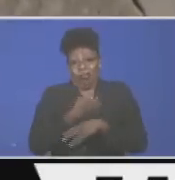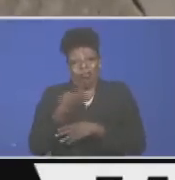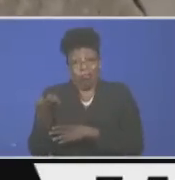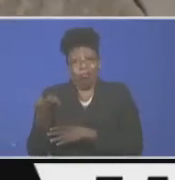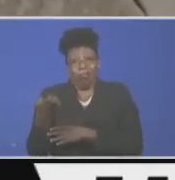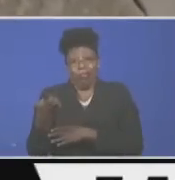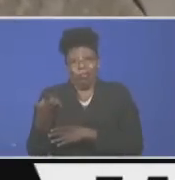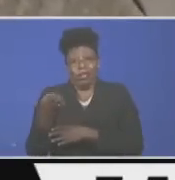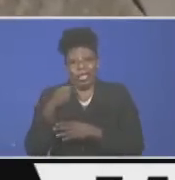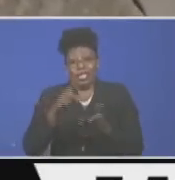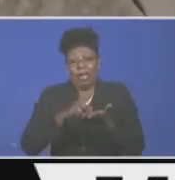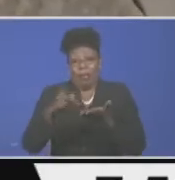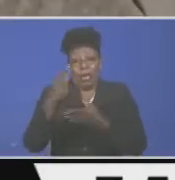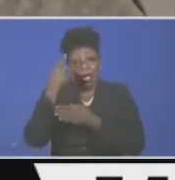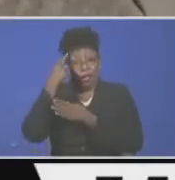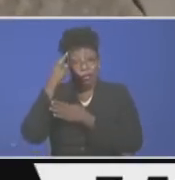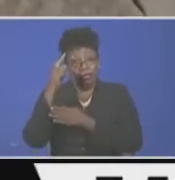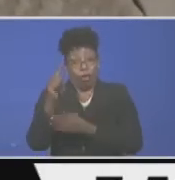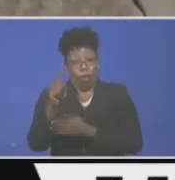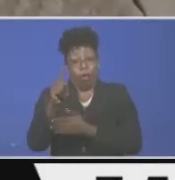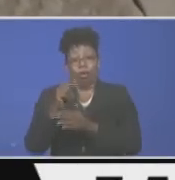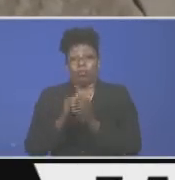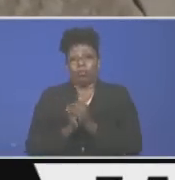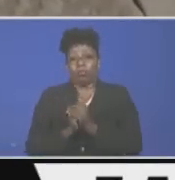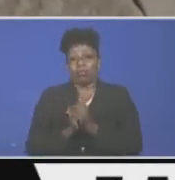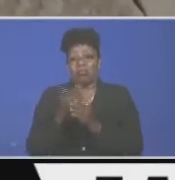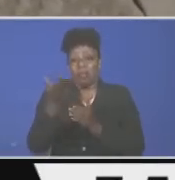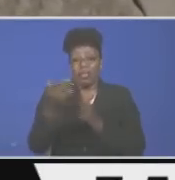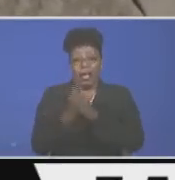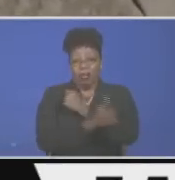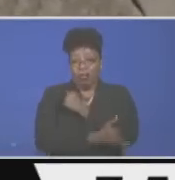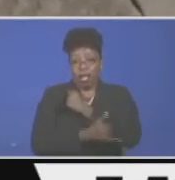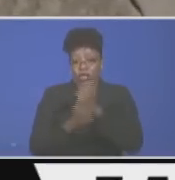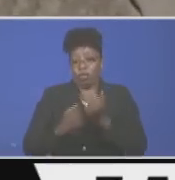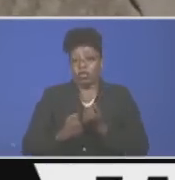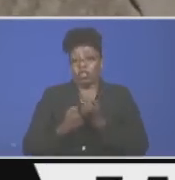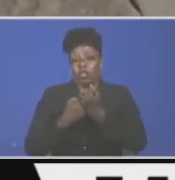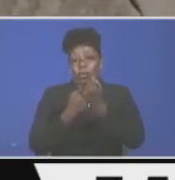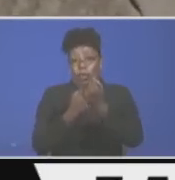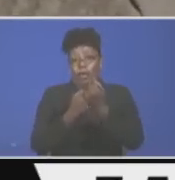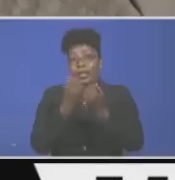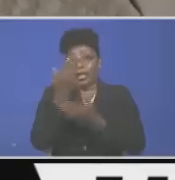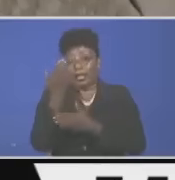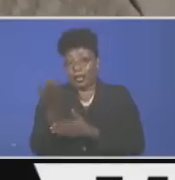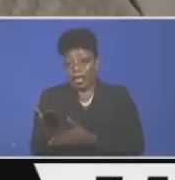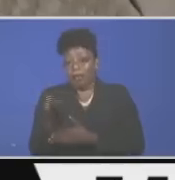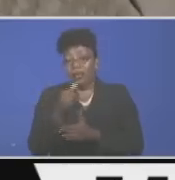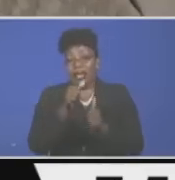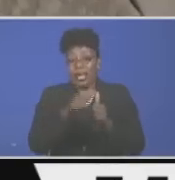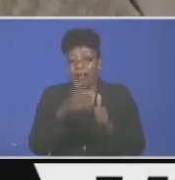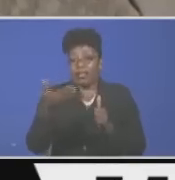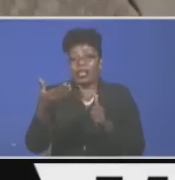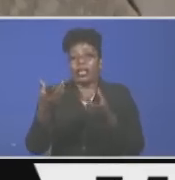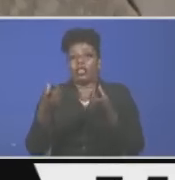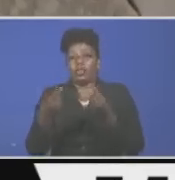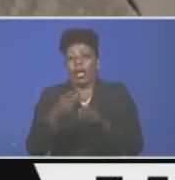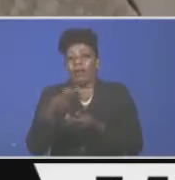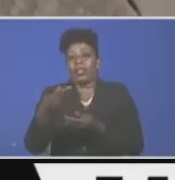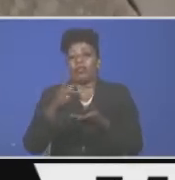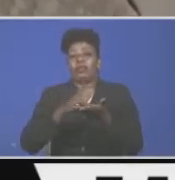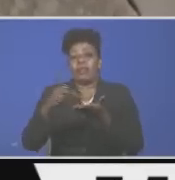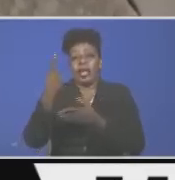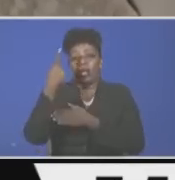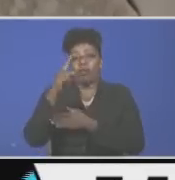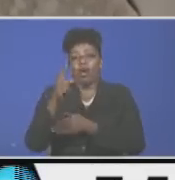their equipment is paid for. Their countries would support them, and everything that they do, everything is paid for. We have to go